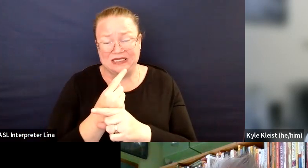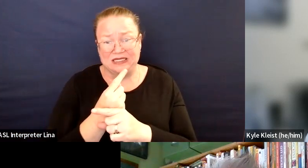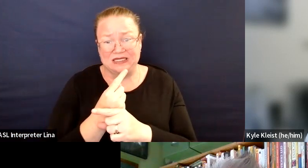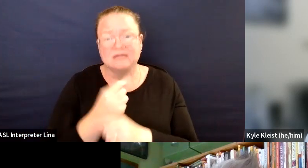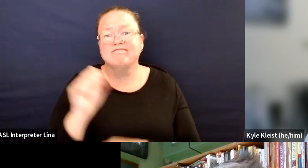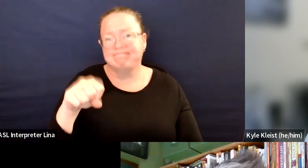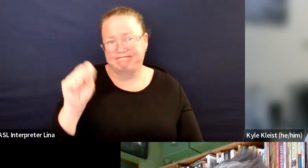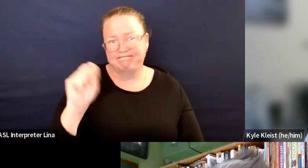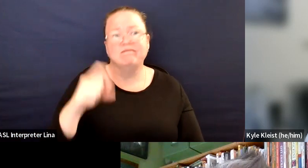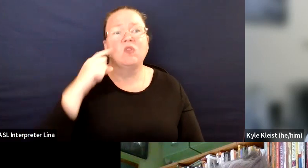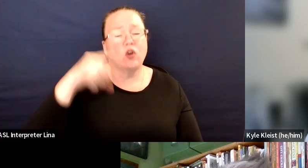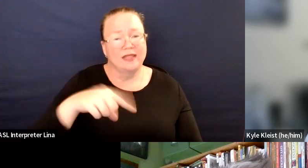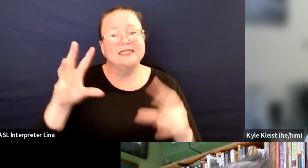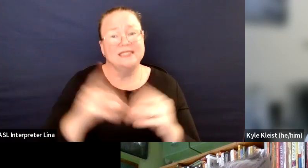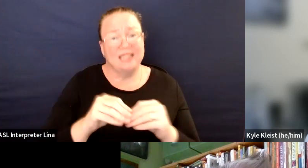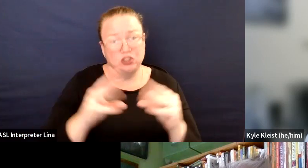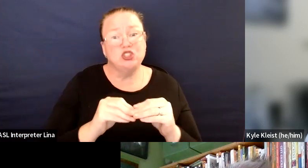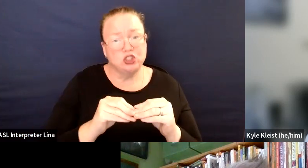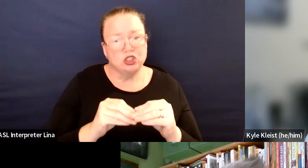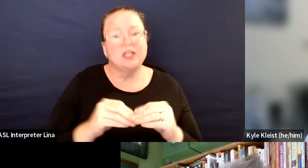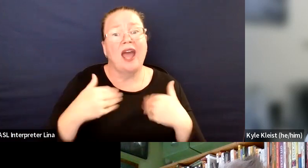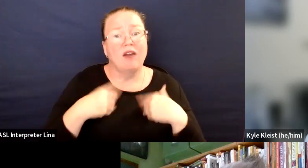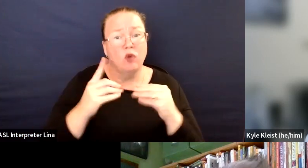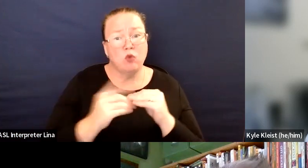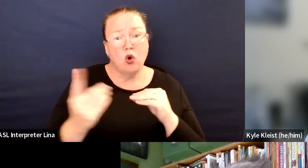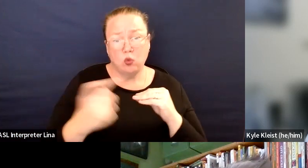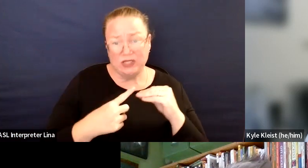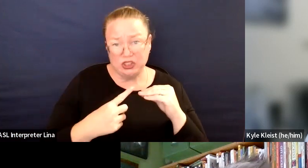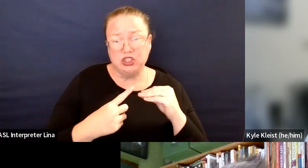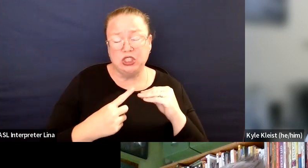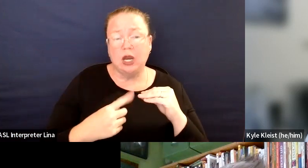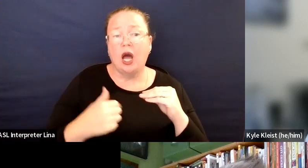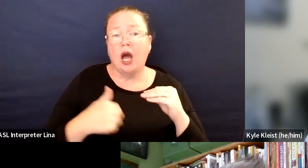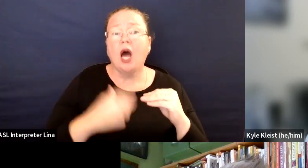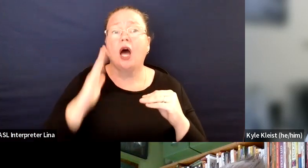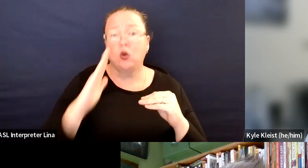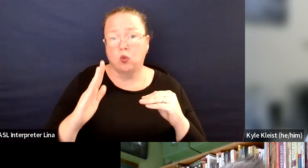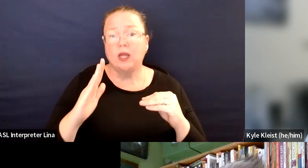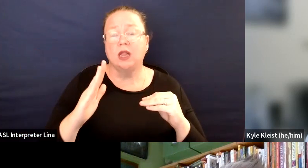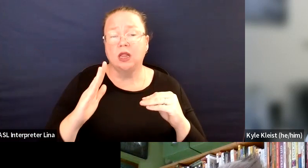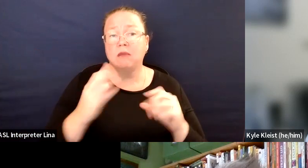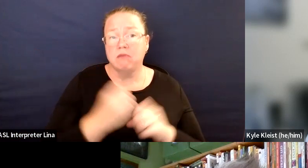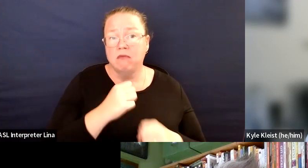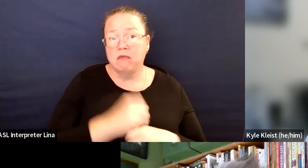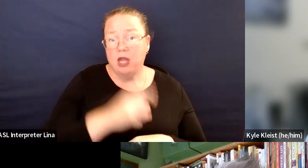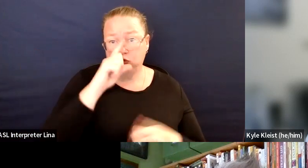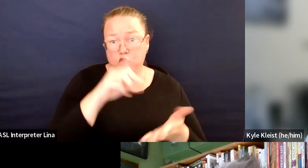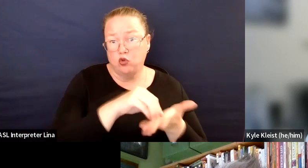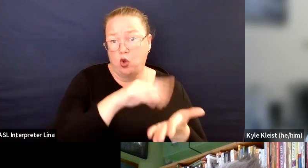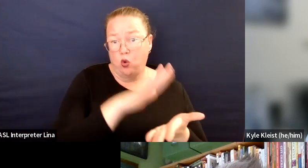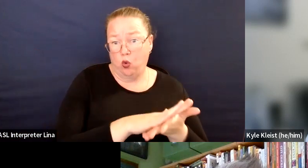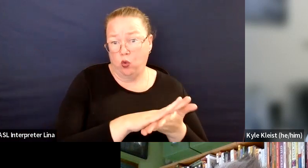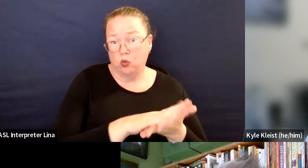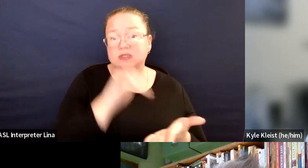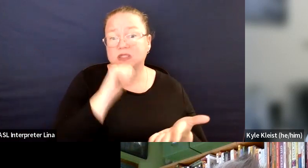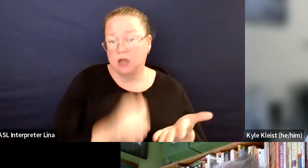We have for this session. We did have one more question come in, which I'm going to make sure to make note of so we